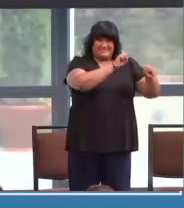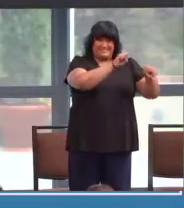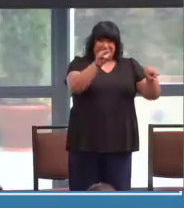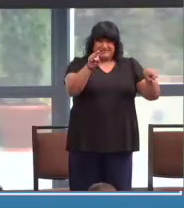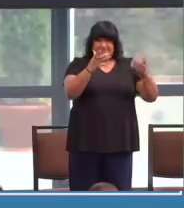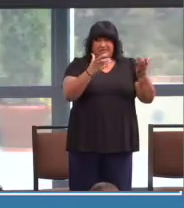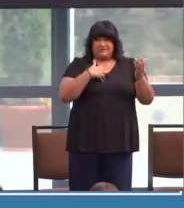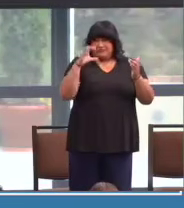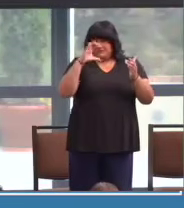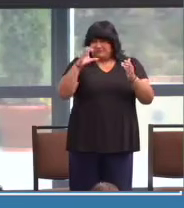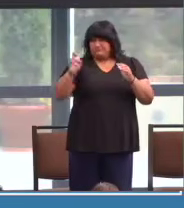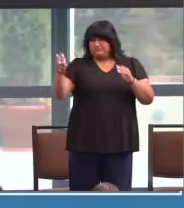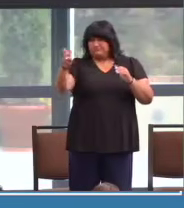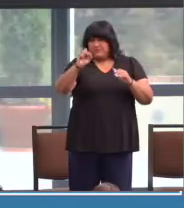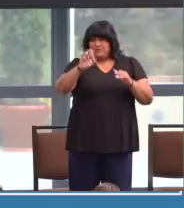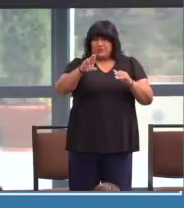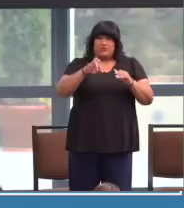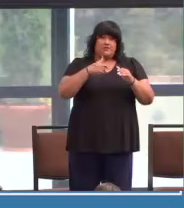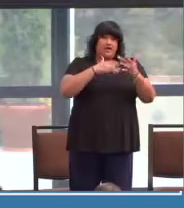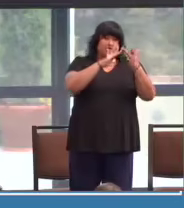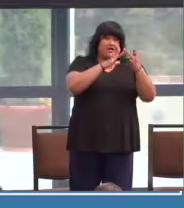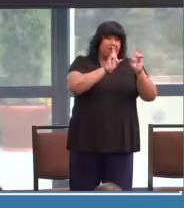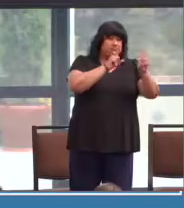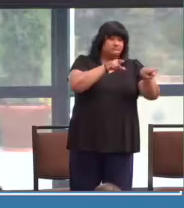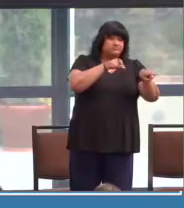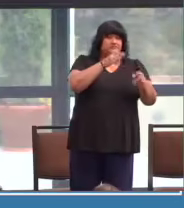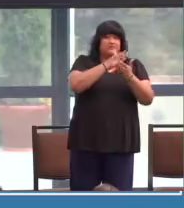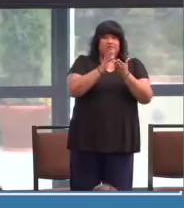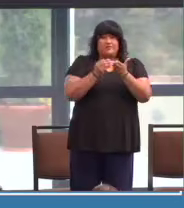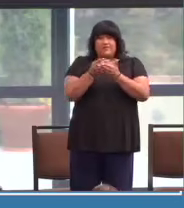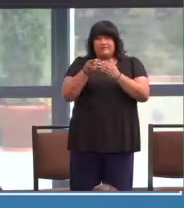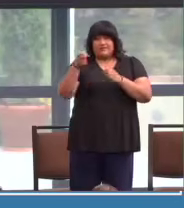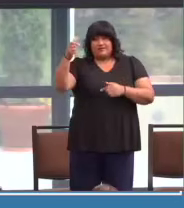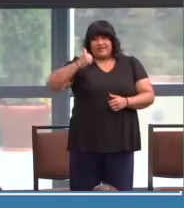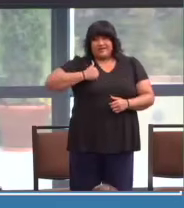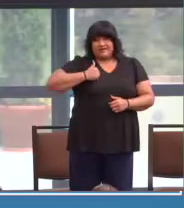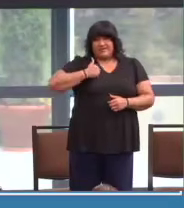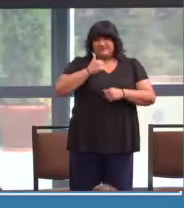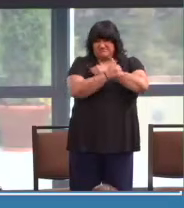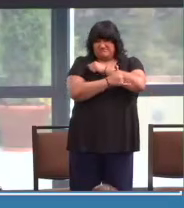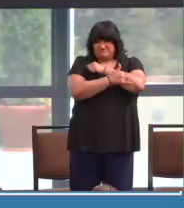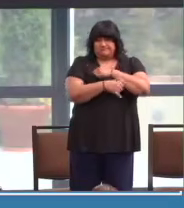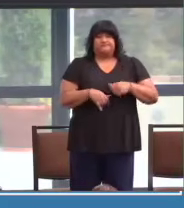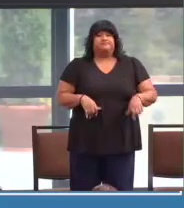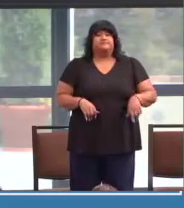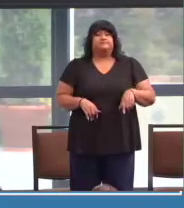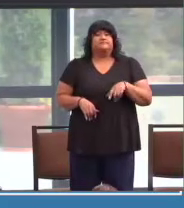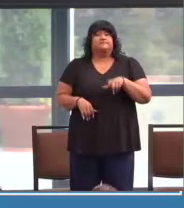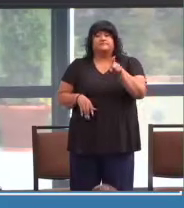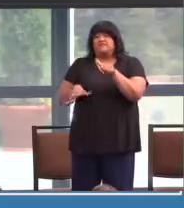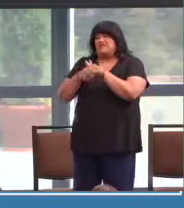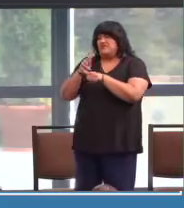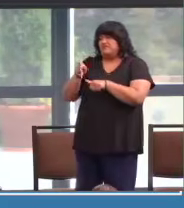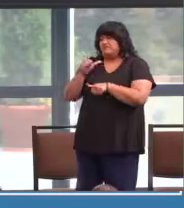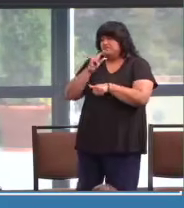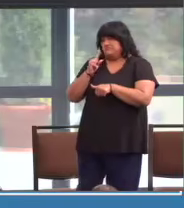get it online. I think some people have gotten it from Canada before, but those are certain things you could try. And follow-up, unrelated.